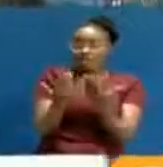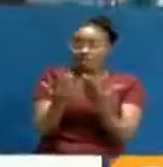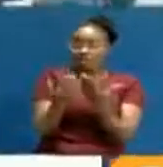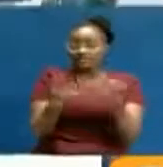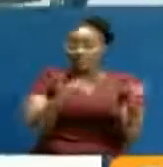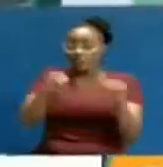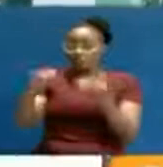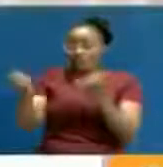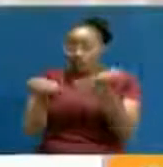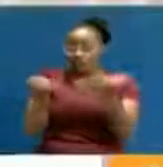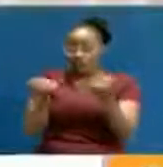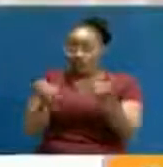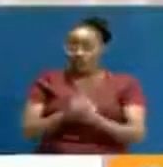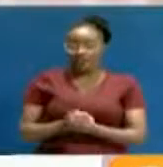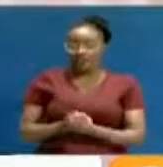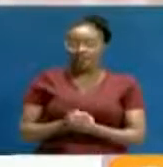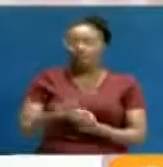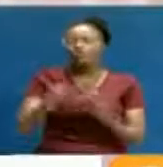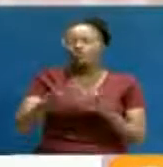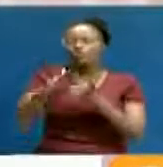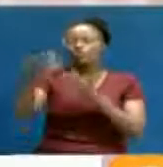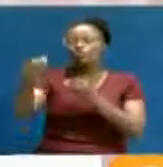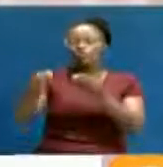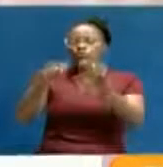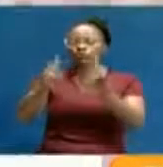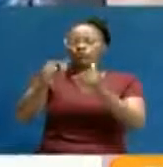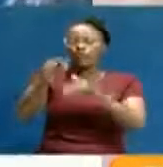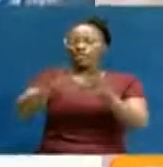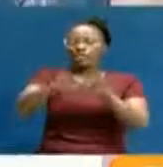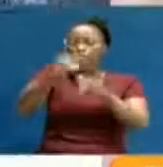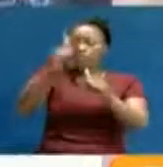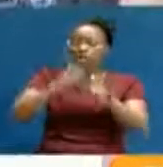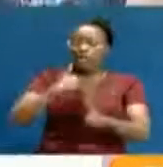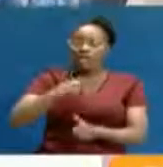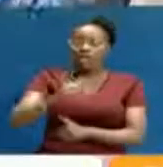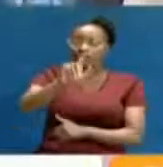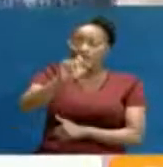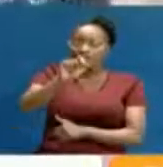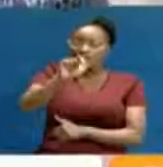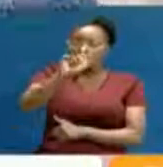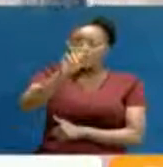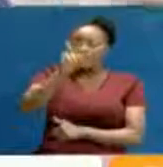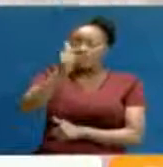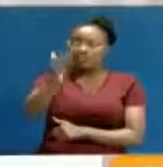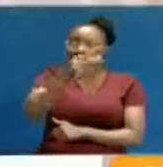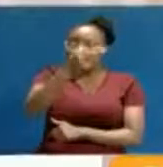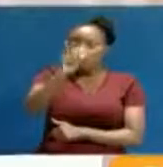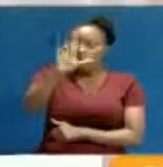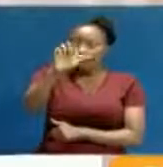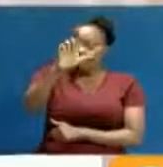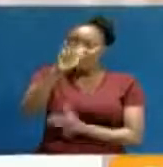border. Mwende, mutatue ile jam, ambaye iko kule Taveta Holili, ambaye iko pale